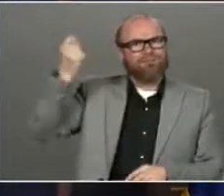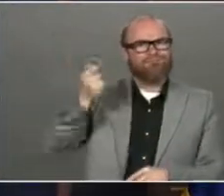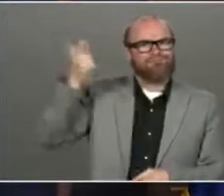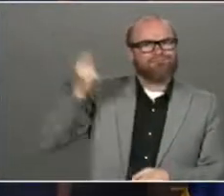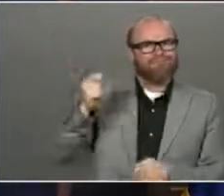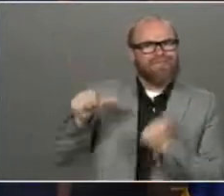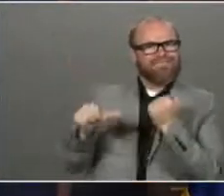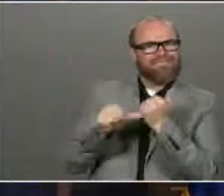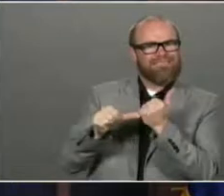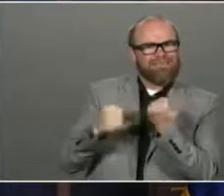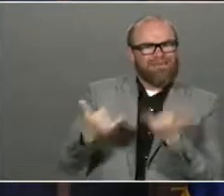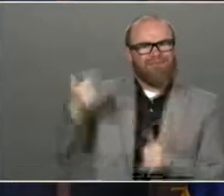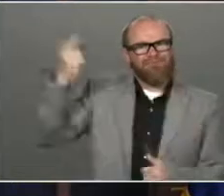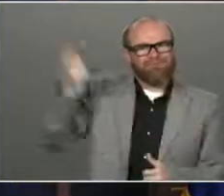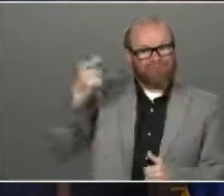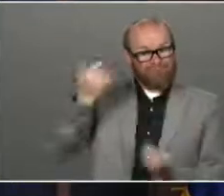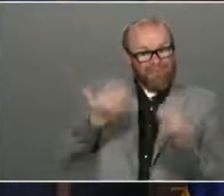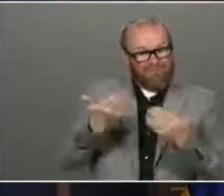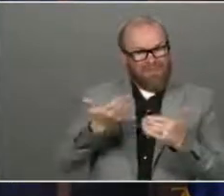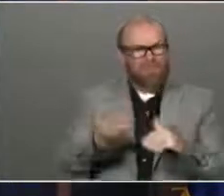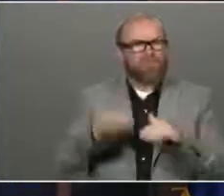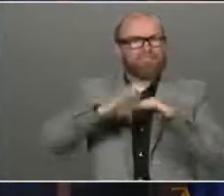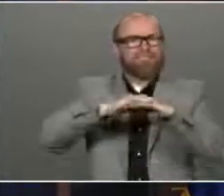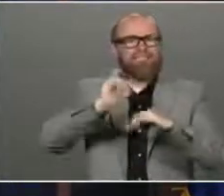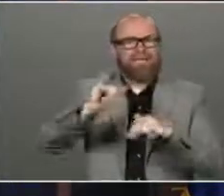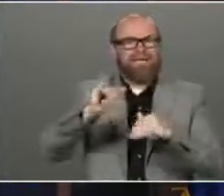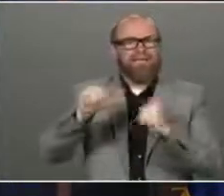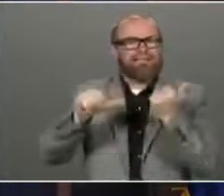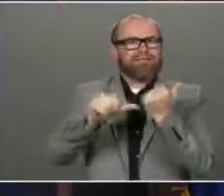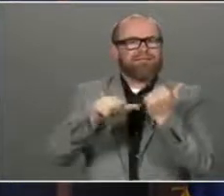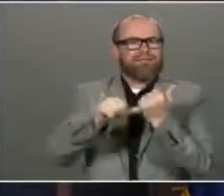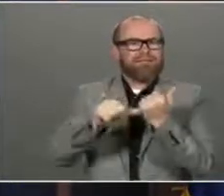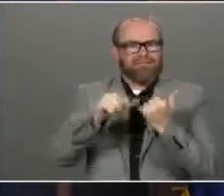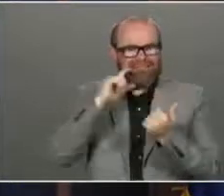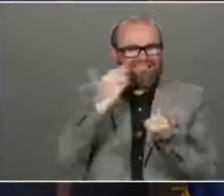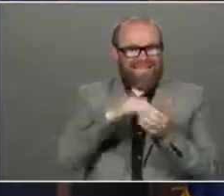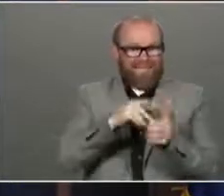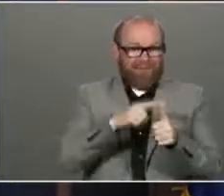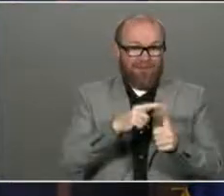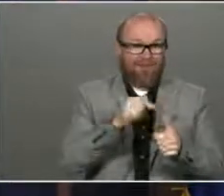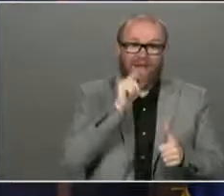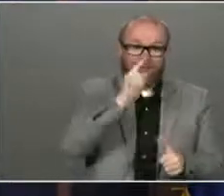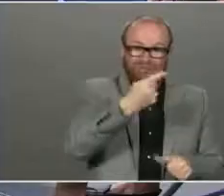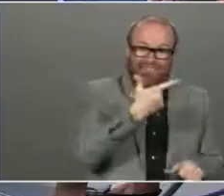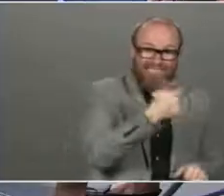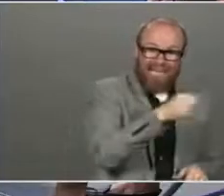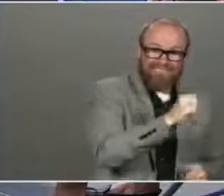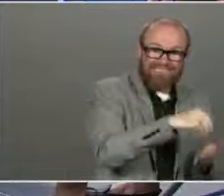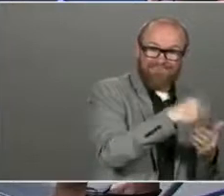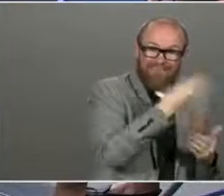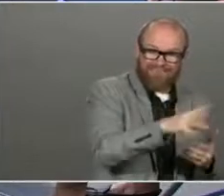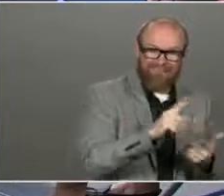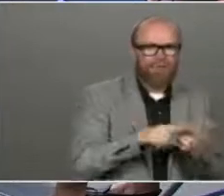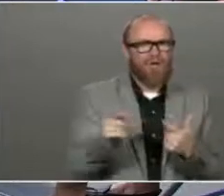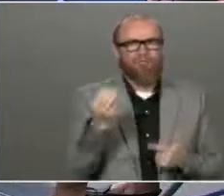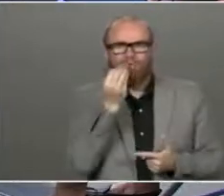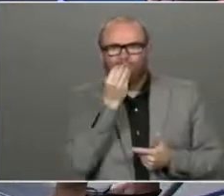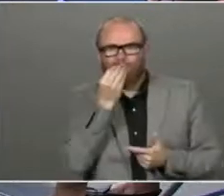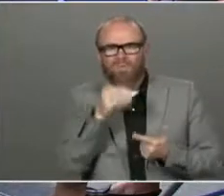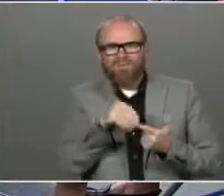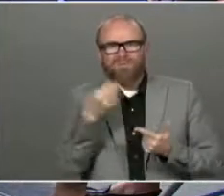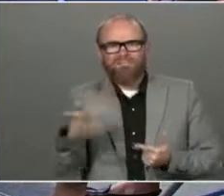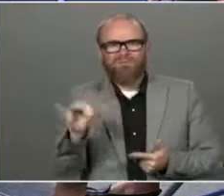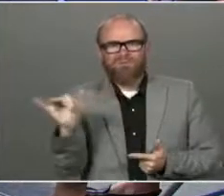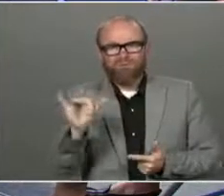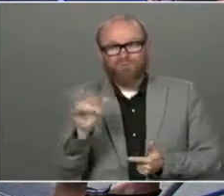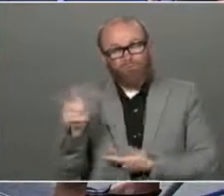assistance during this time, because it's not just the gas pump, right? It's food as well. So I'm thinking of mothers who are